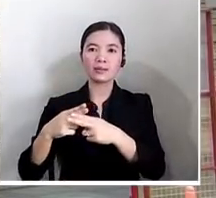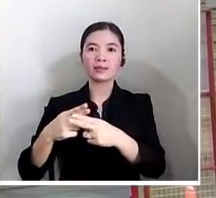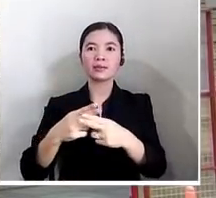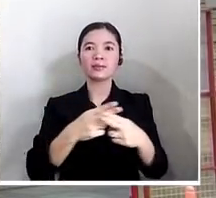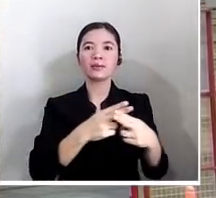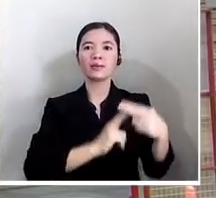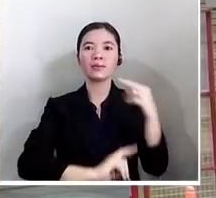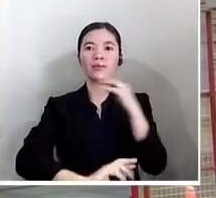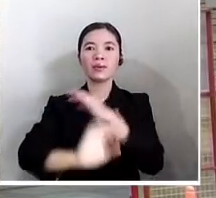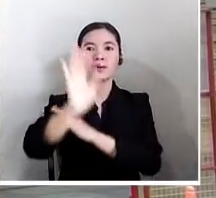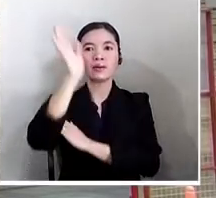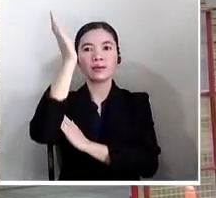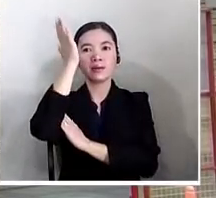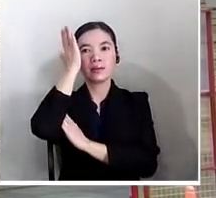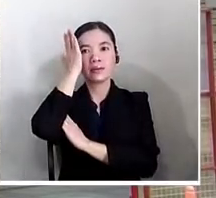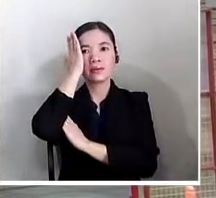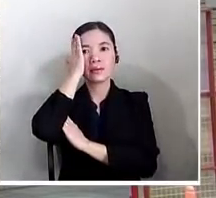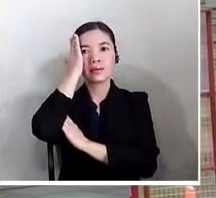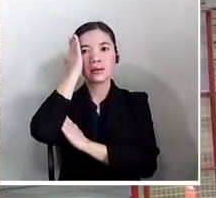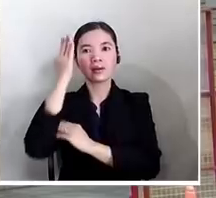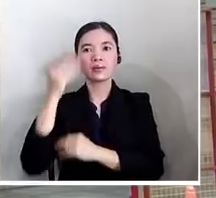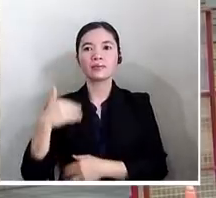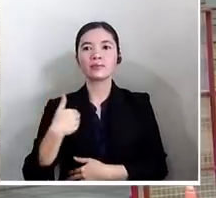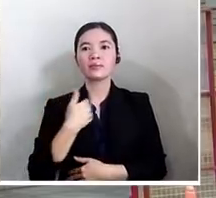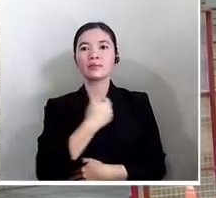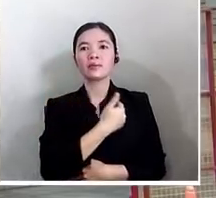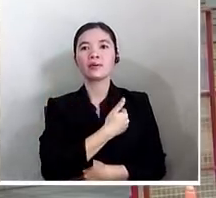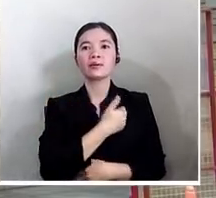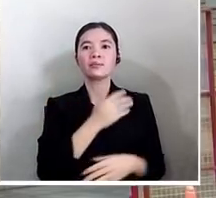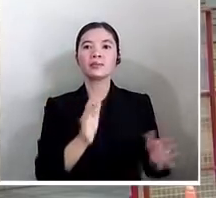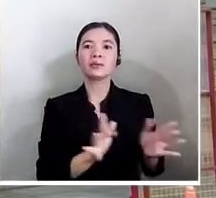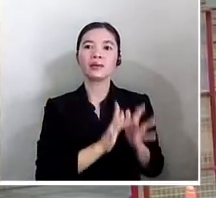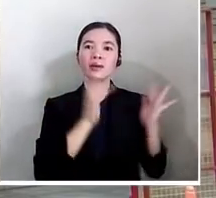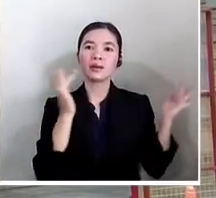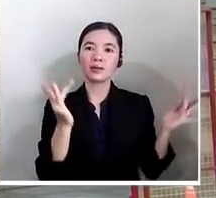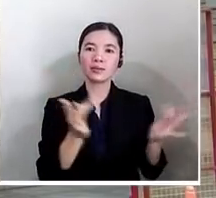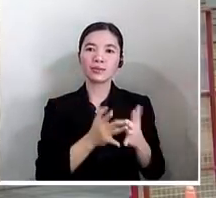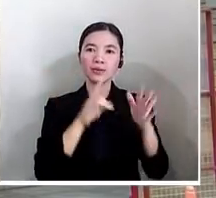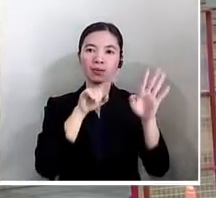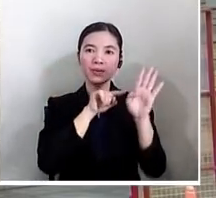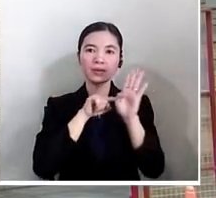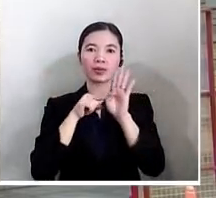Know we will that as our hearts begin to